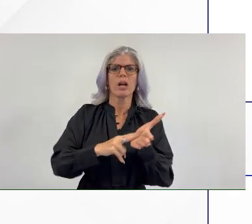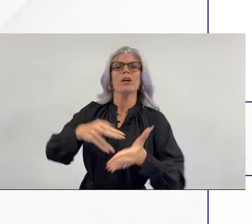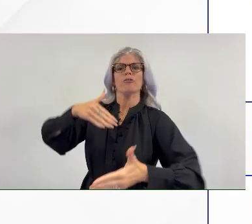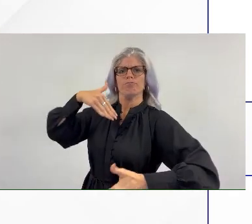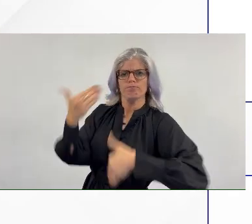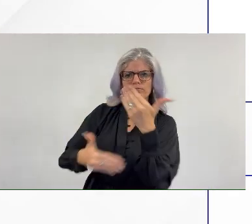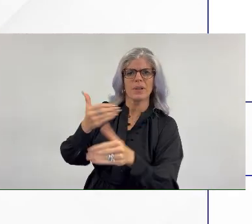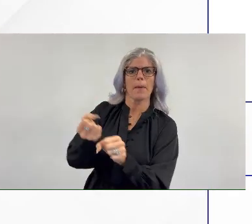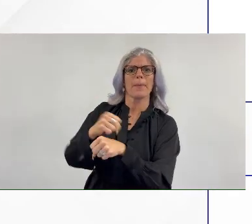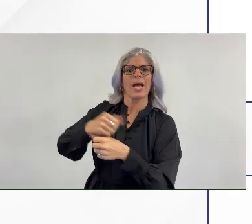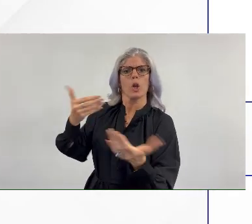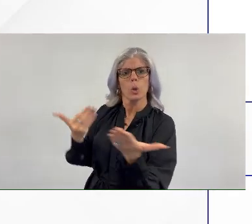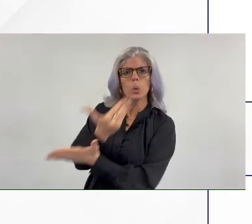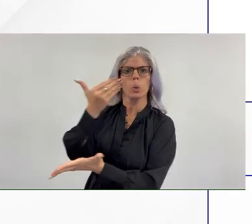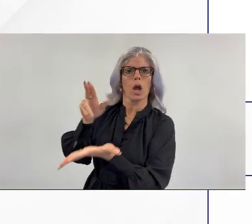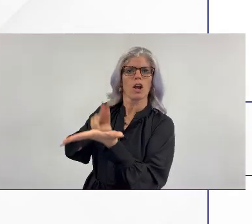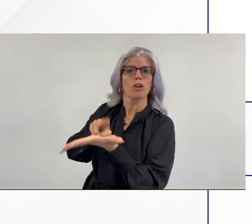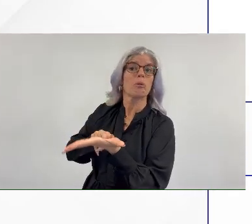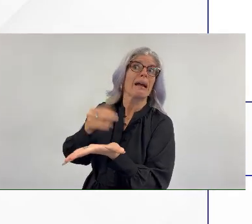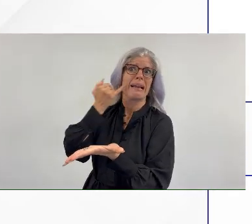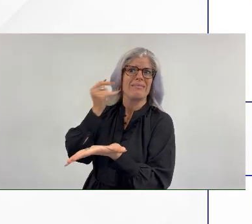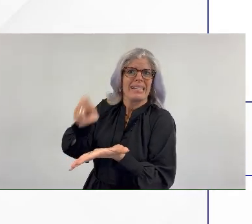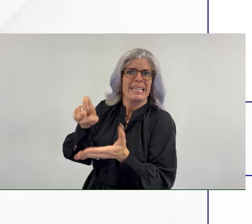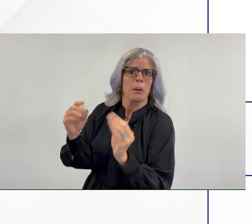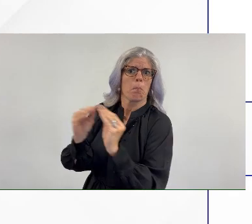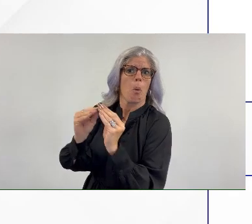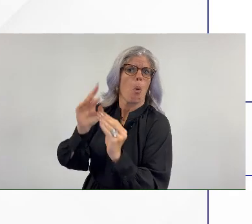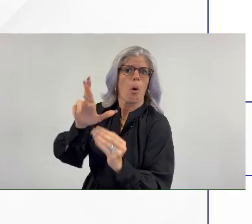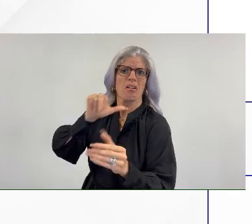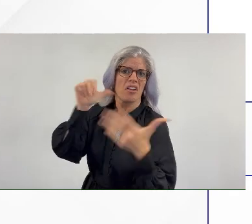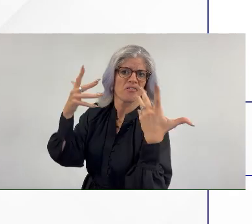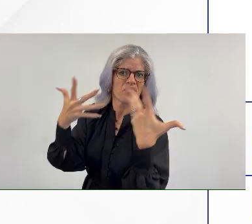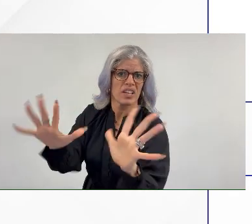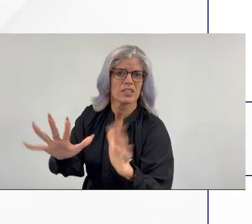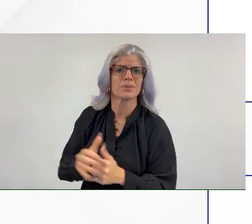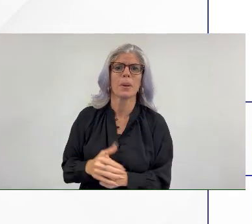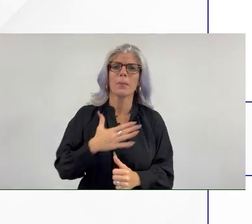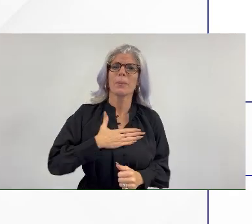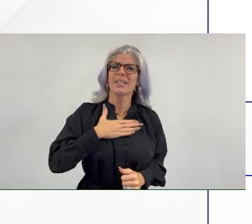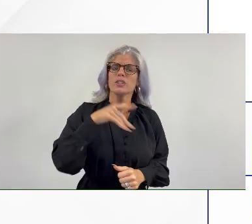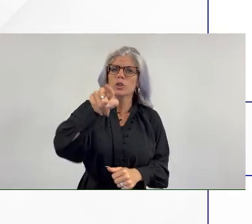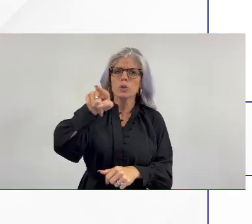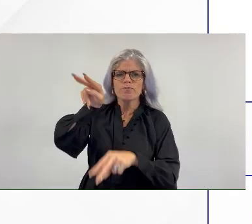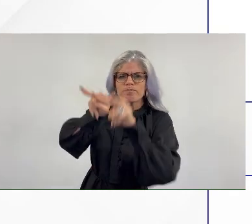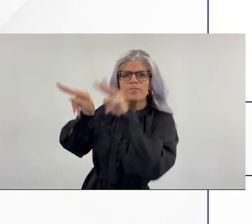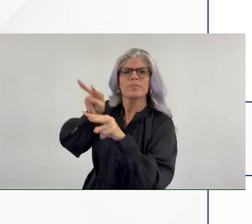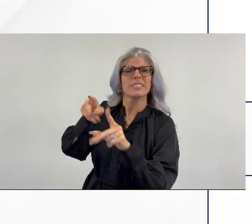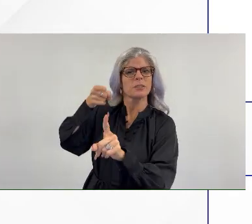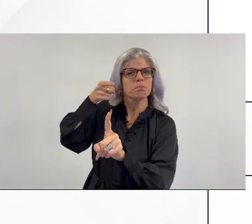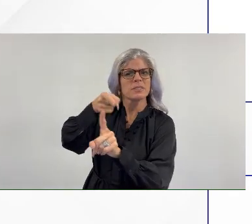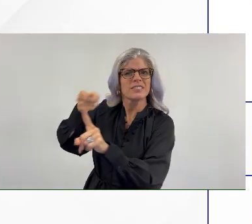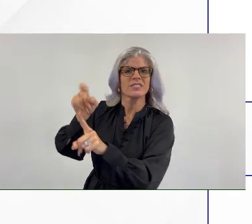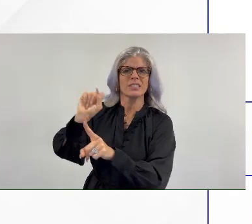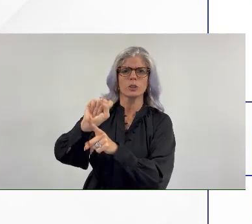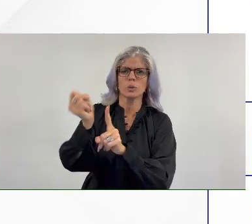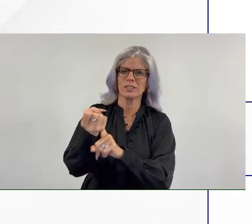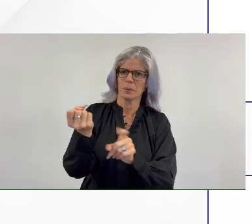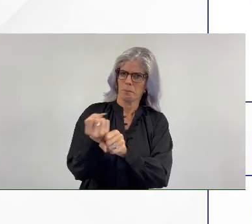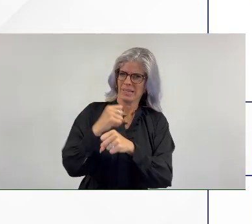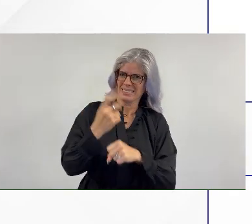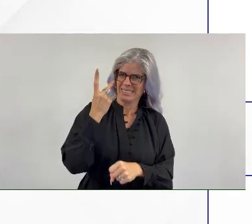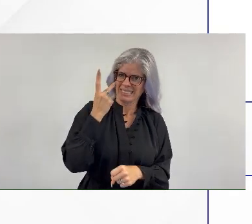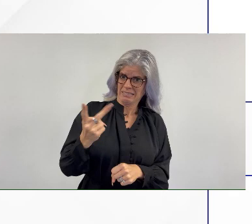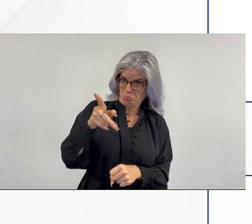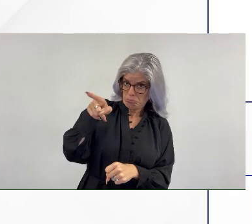your area. Relying on the governor's executive order for the whole state of Florida may not be enough to indicate the continuation of an